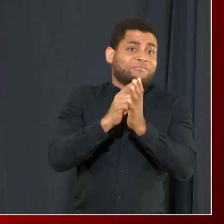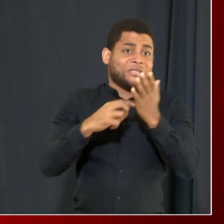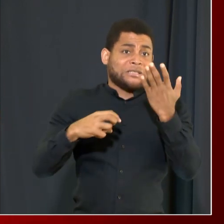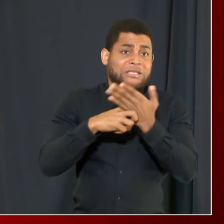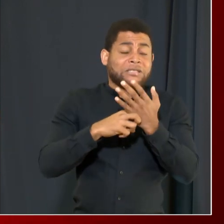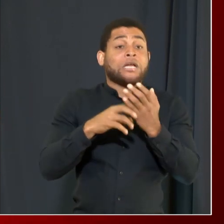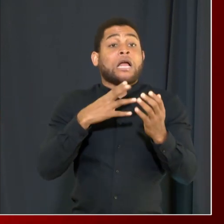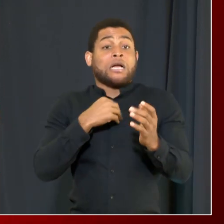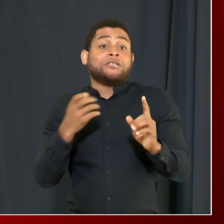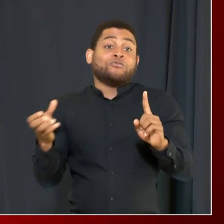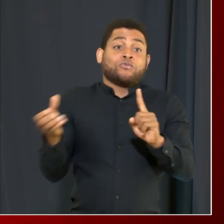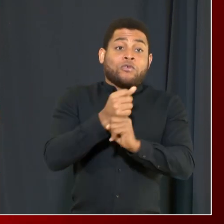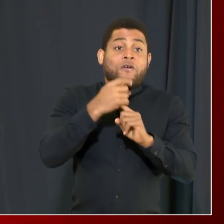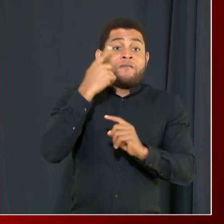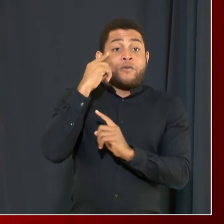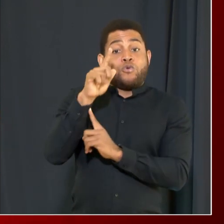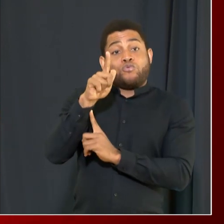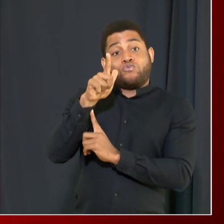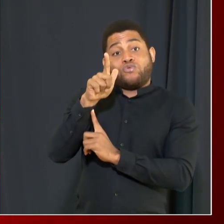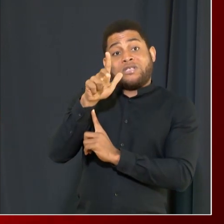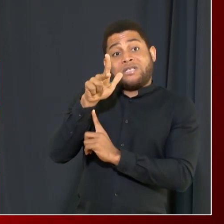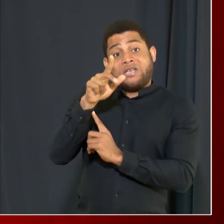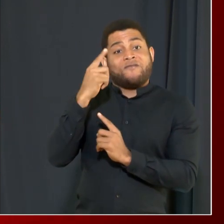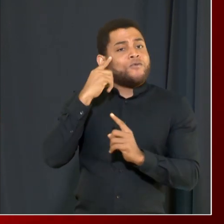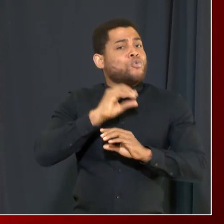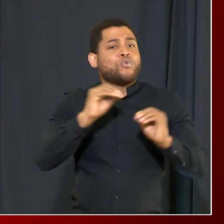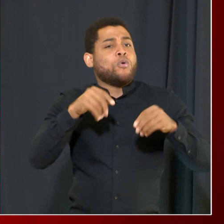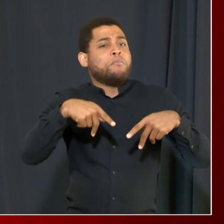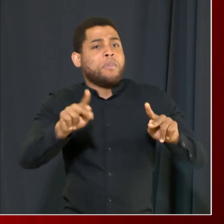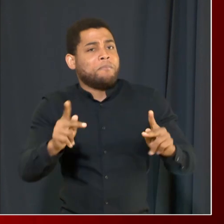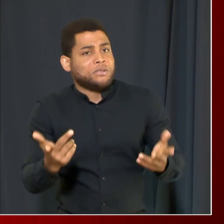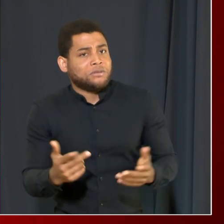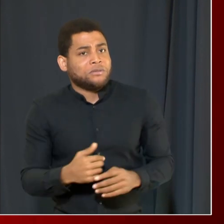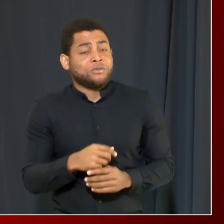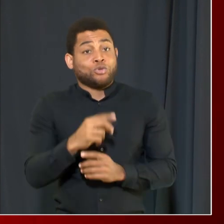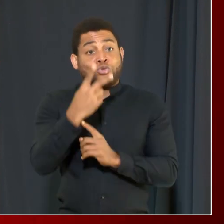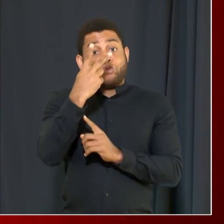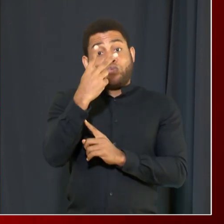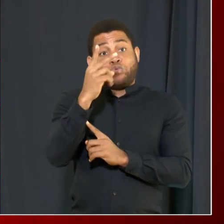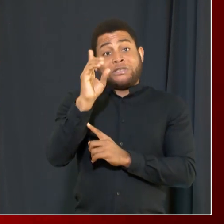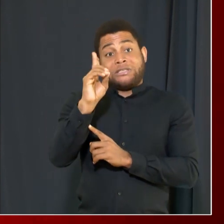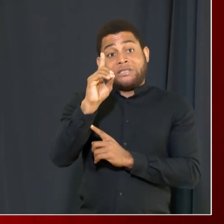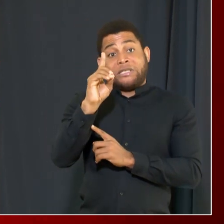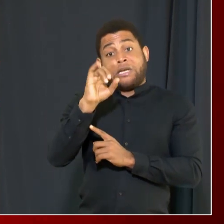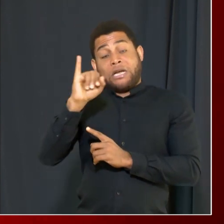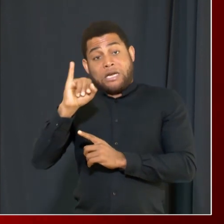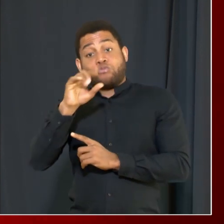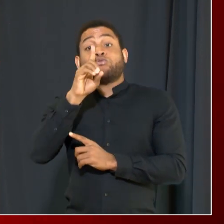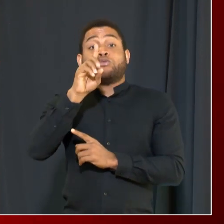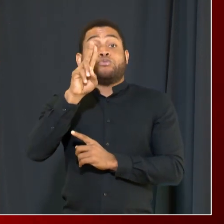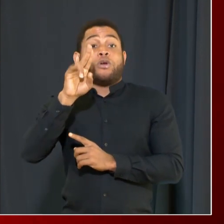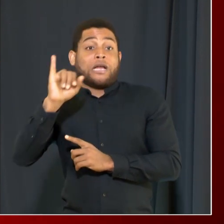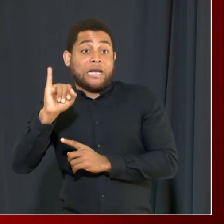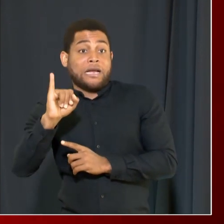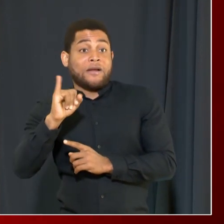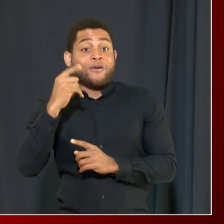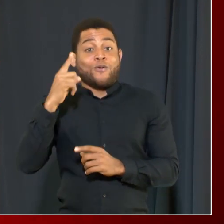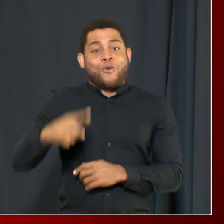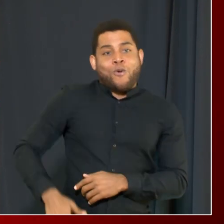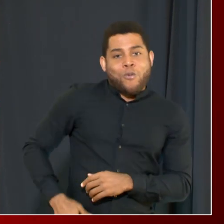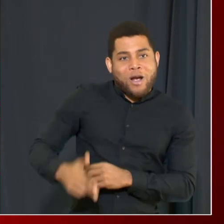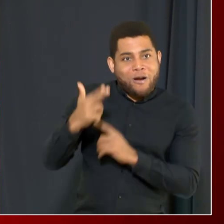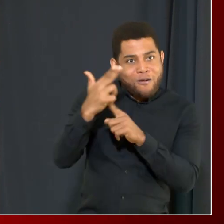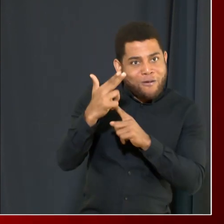2 arrests for DUI, 4 arrests for carrying a pistol without a license, and 1 arrest for open container of